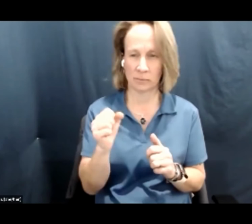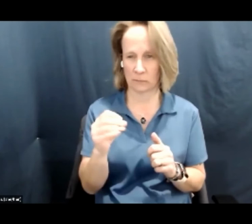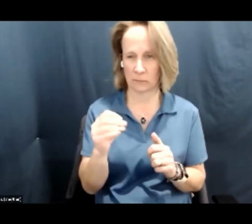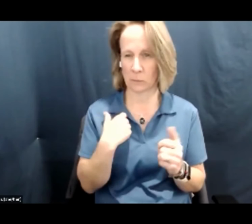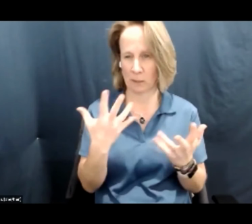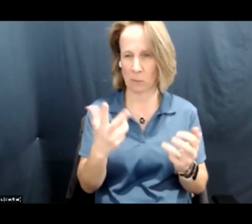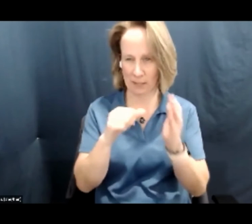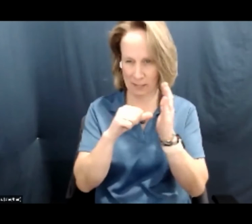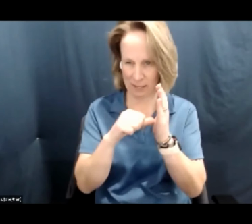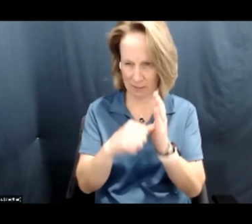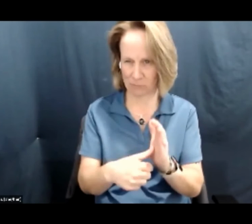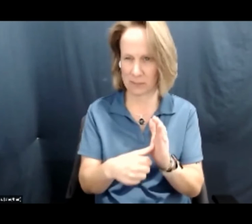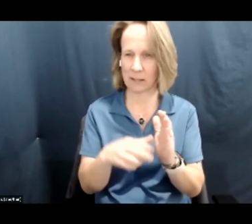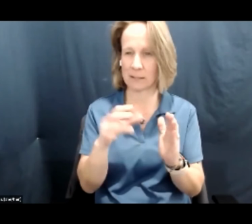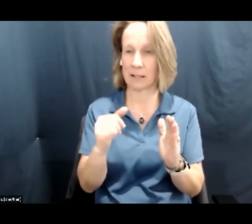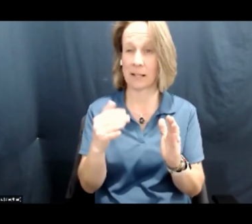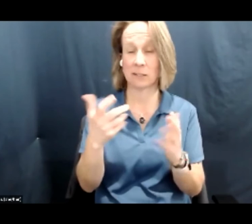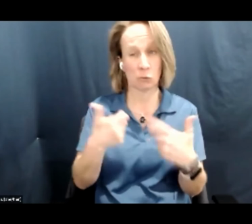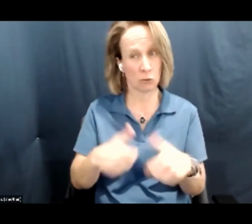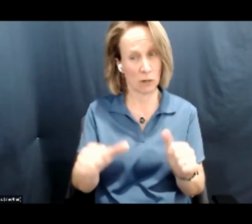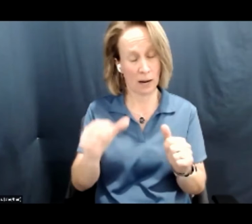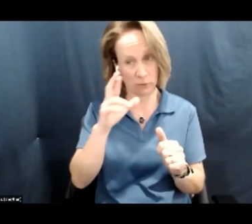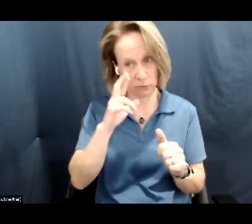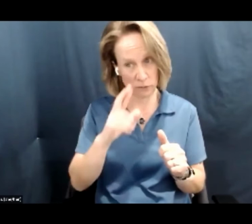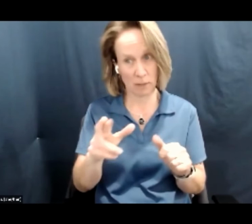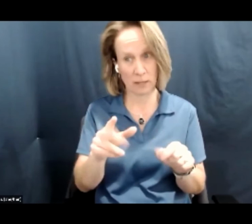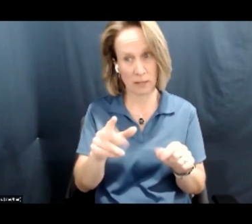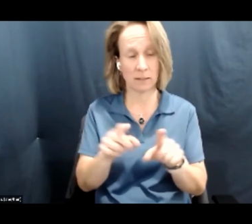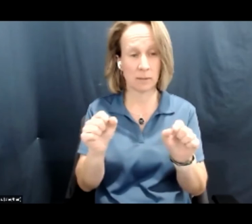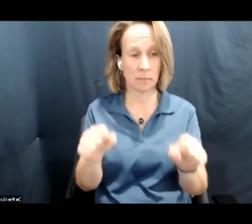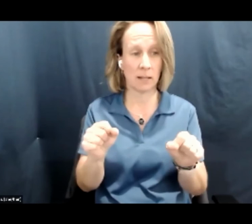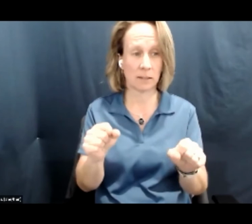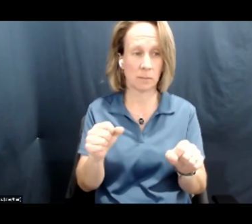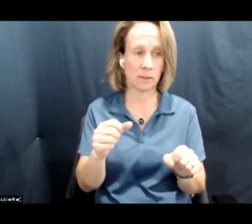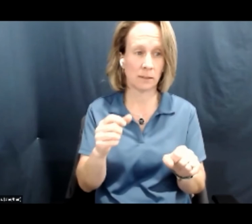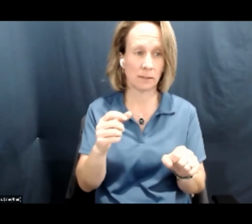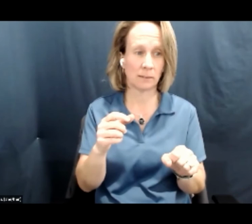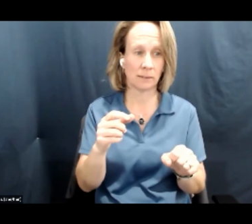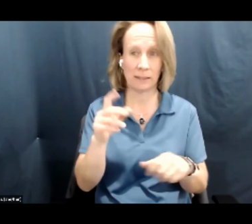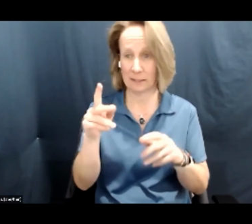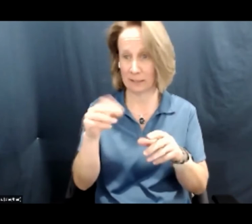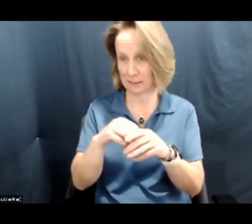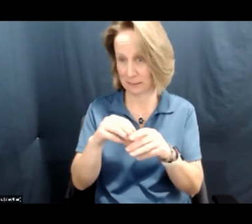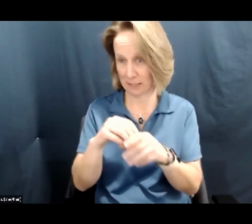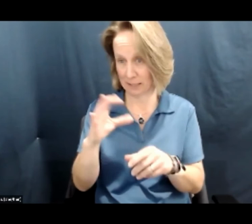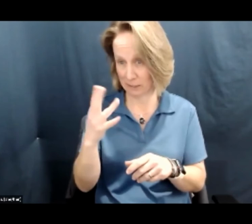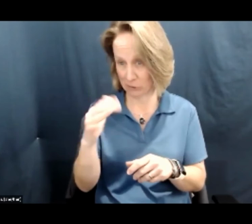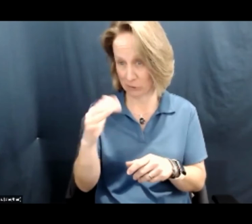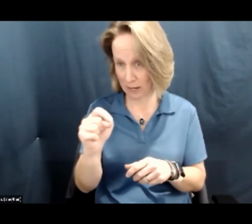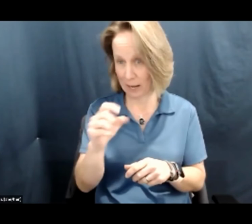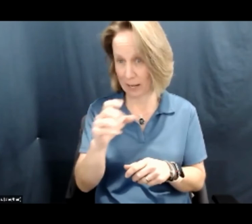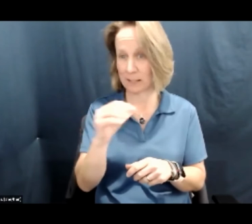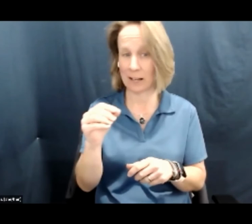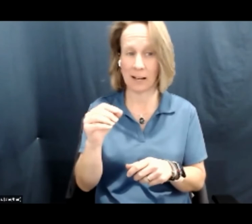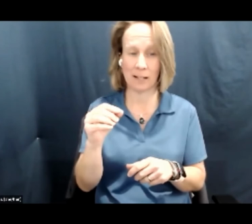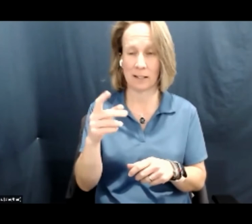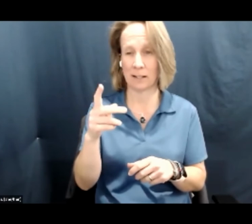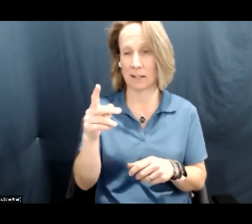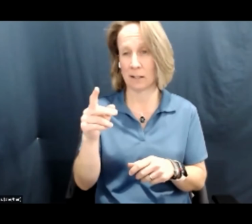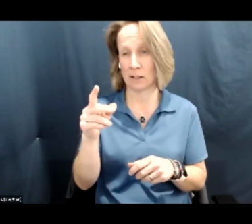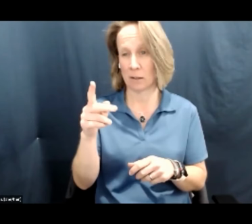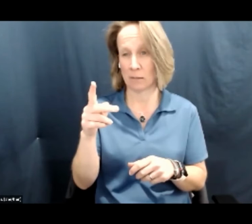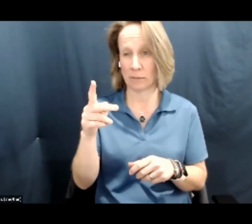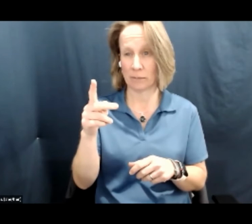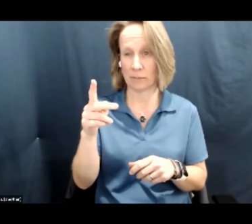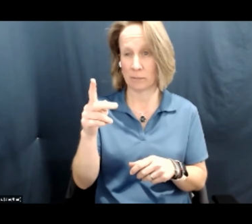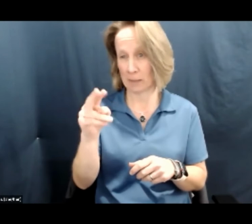try to be as respectful as possible of the other folks in the chat today and the the interpreters